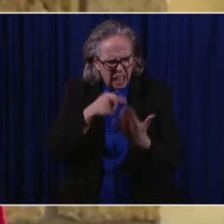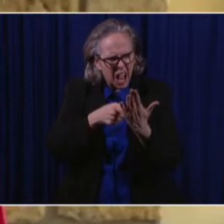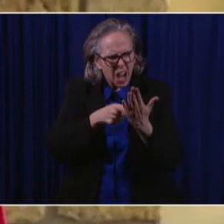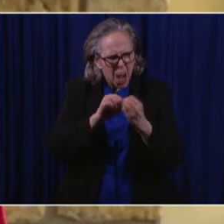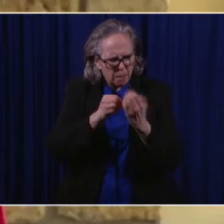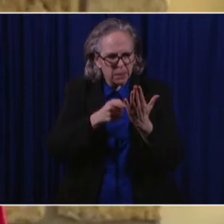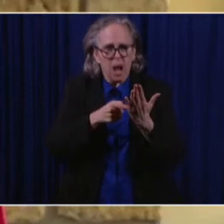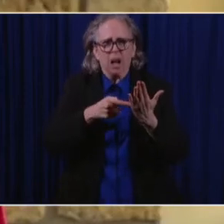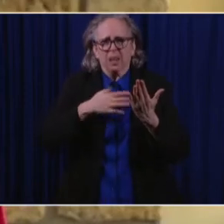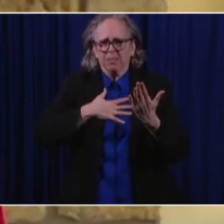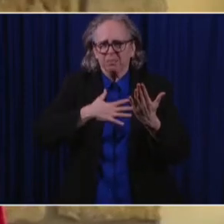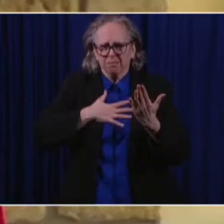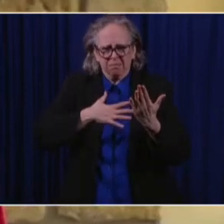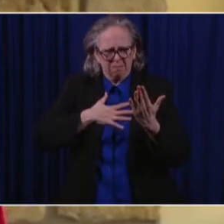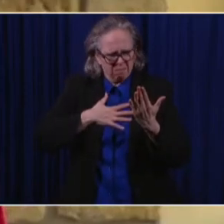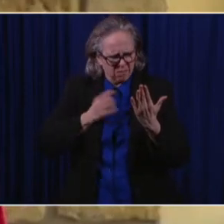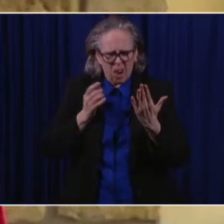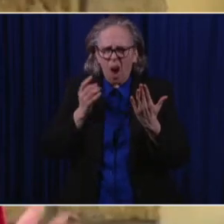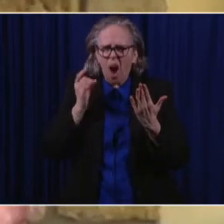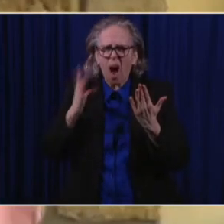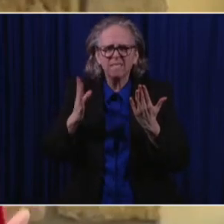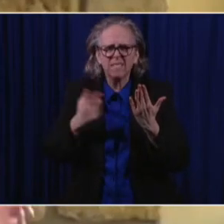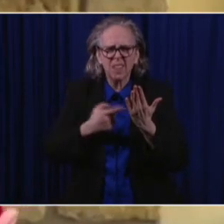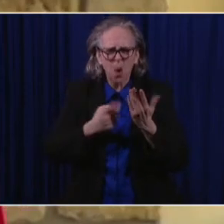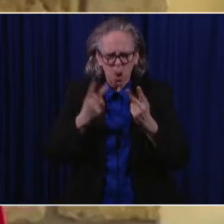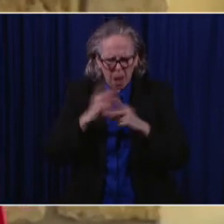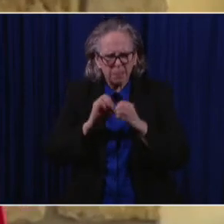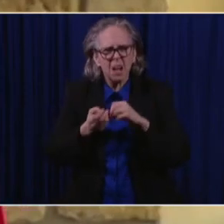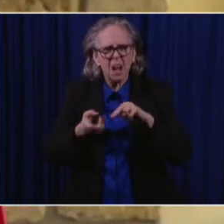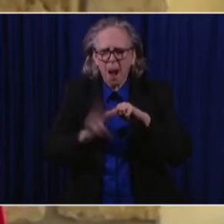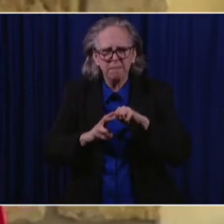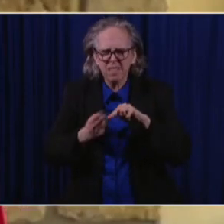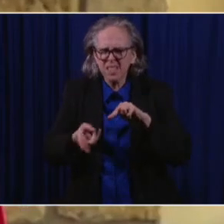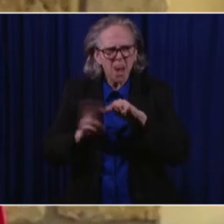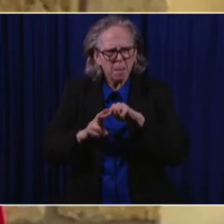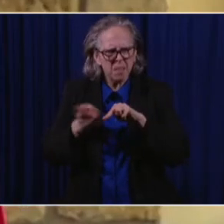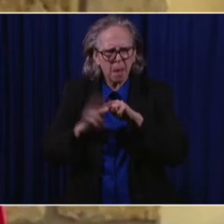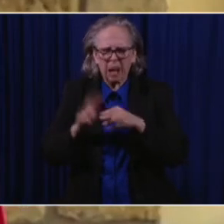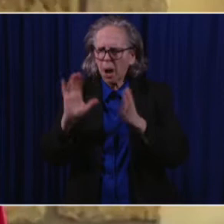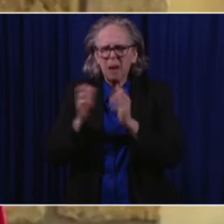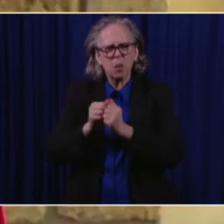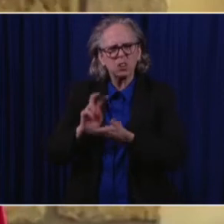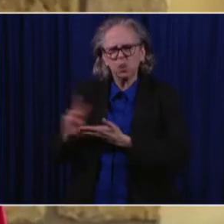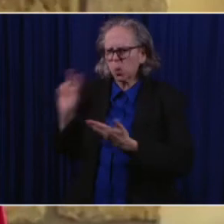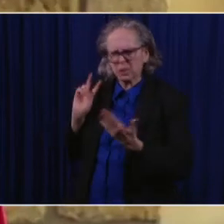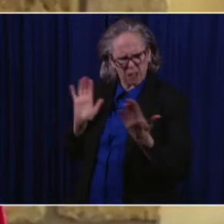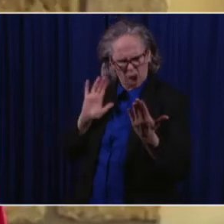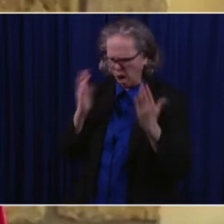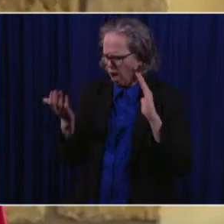day. Because every day you go back 14 days and you look at how many cases you've had during that period of time.